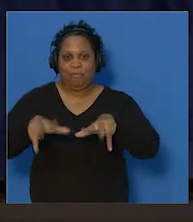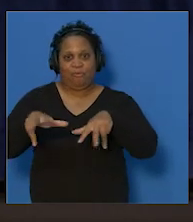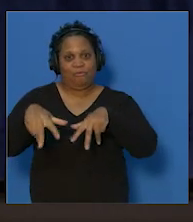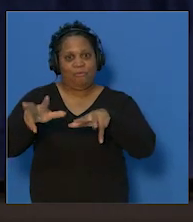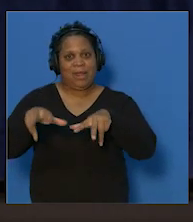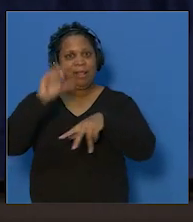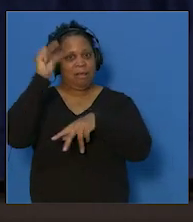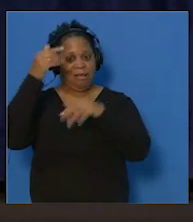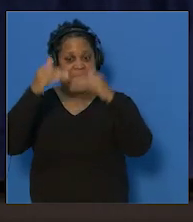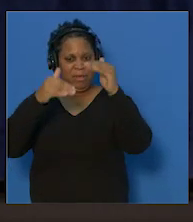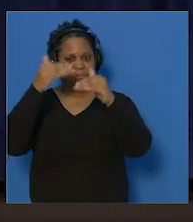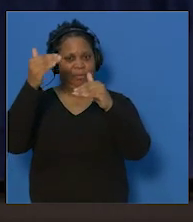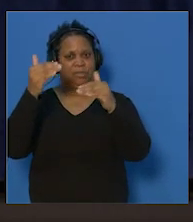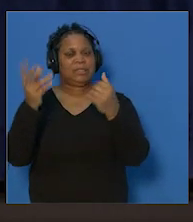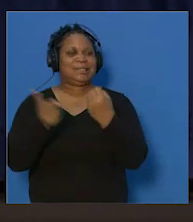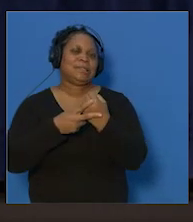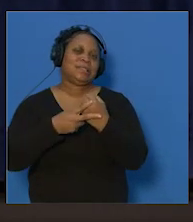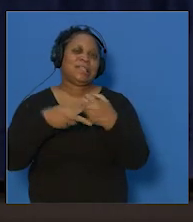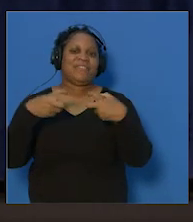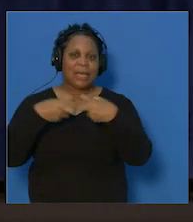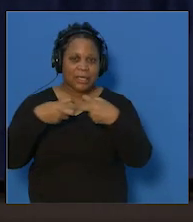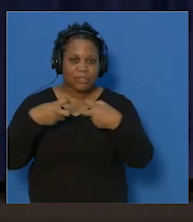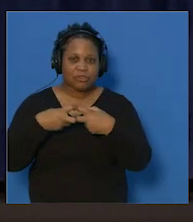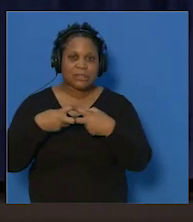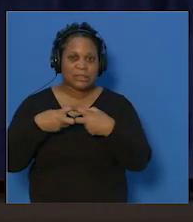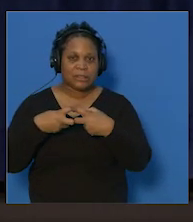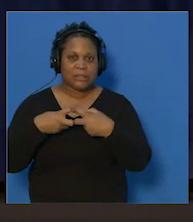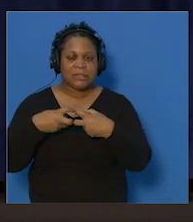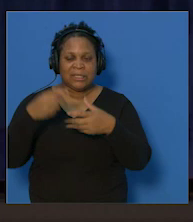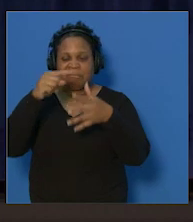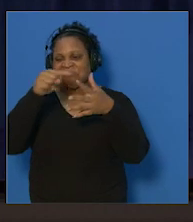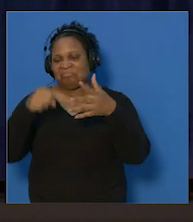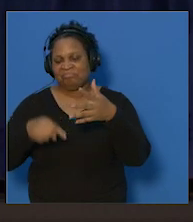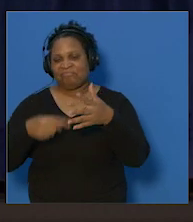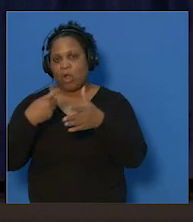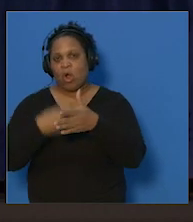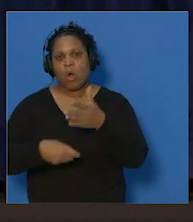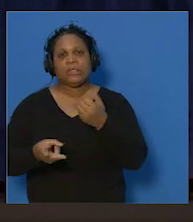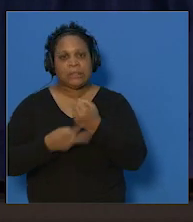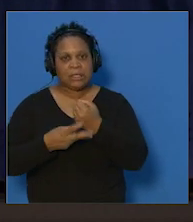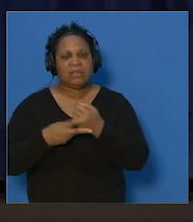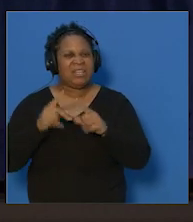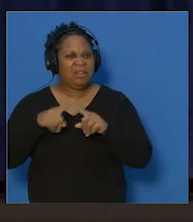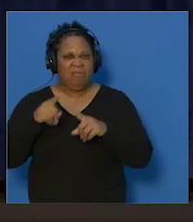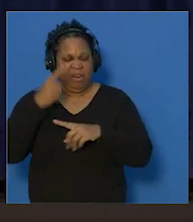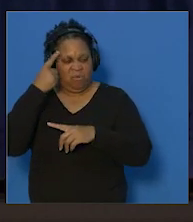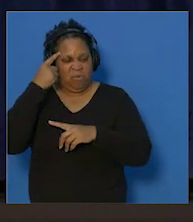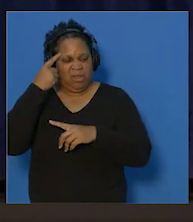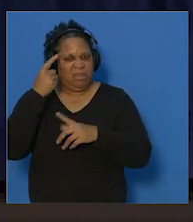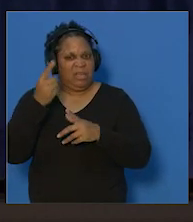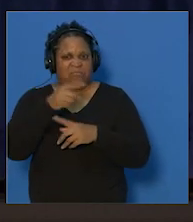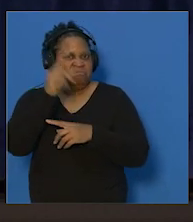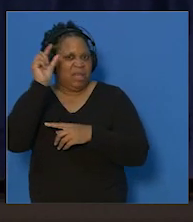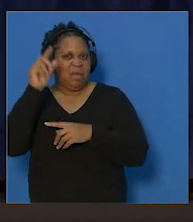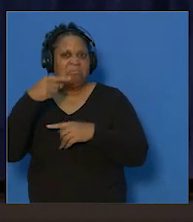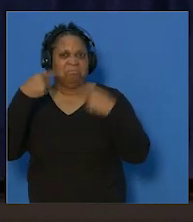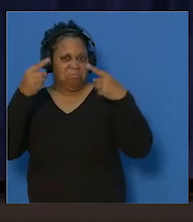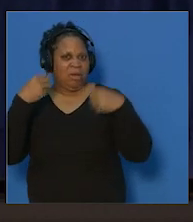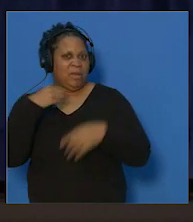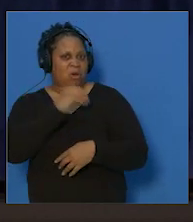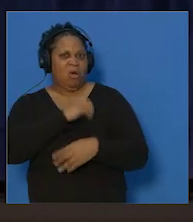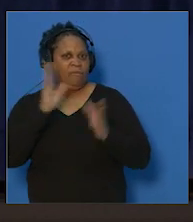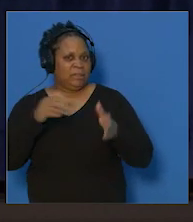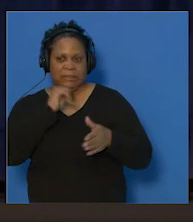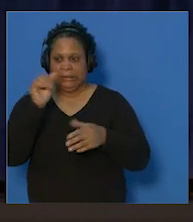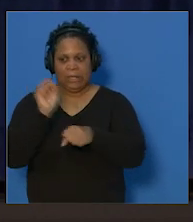buildings open, you're saving electricity costs and other types of costs, et cetera. But I don't want it to be thought that public officers are not working, because we're not able to